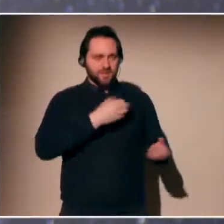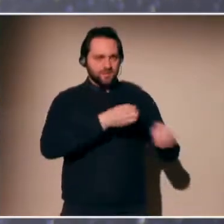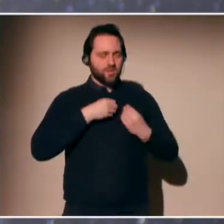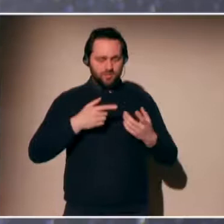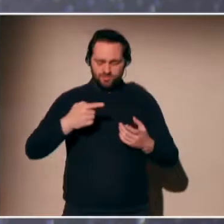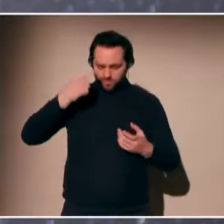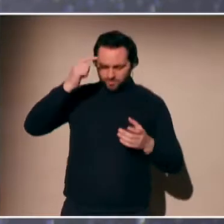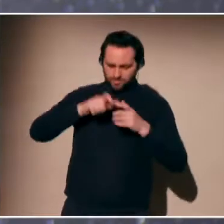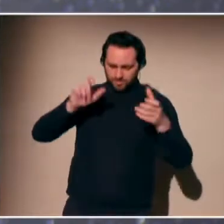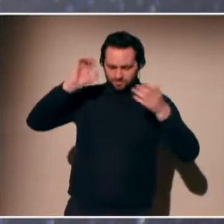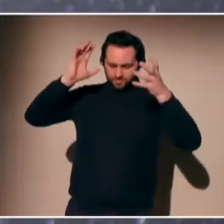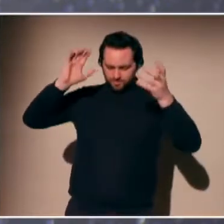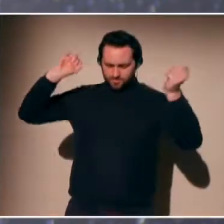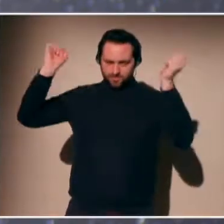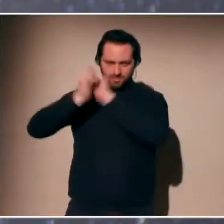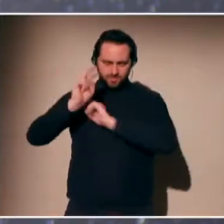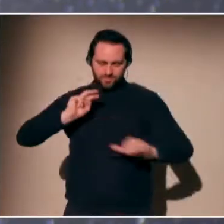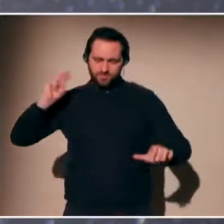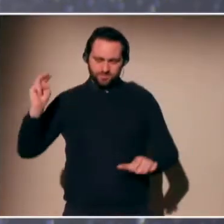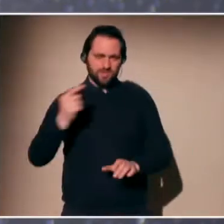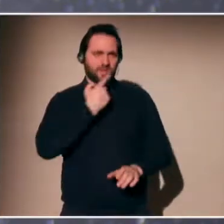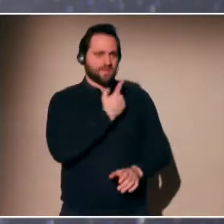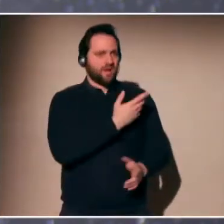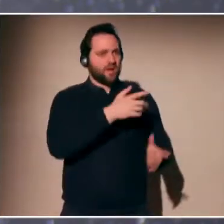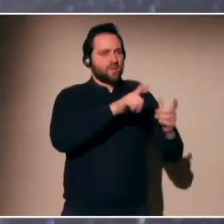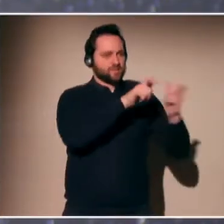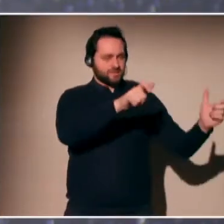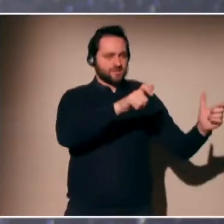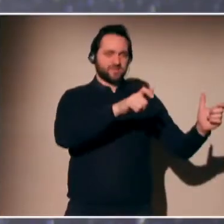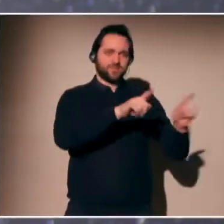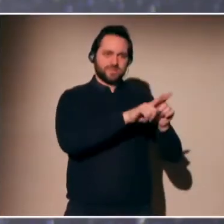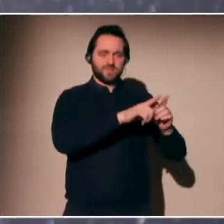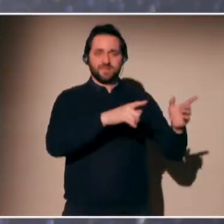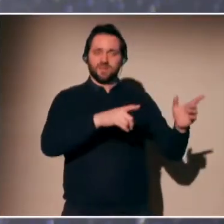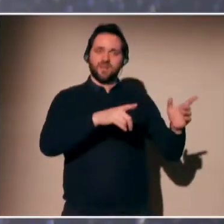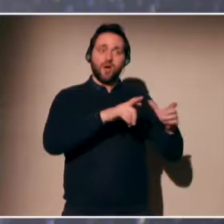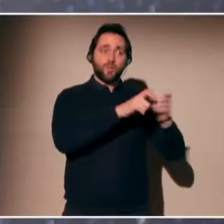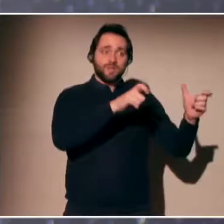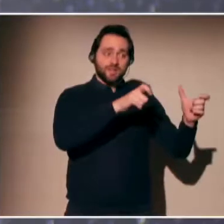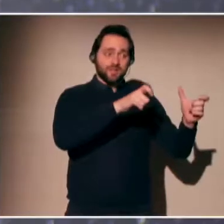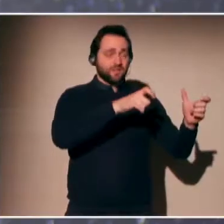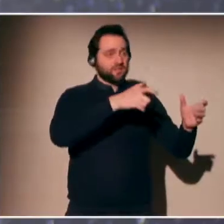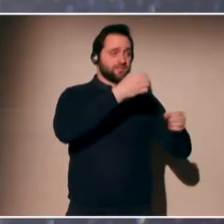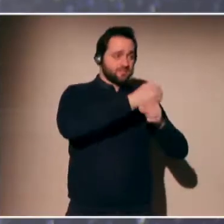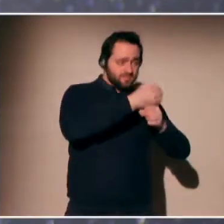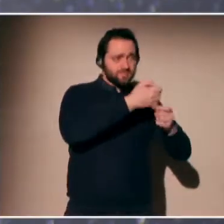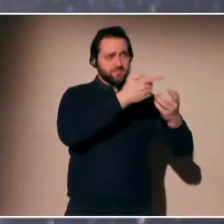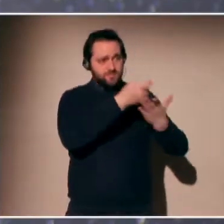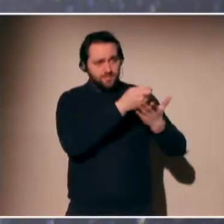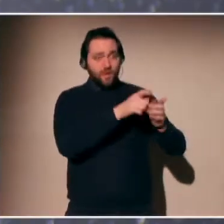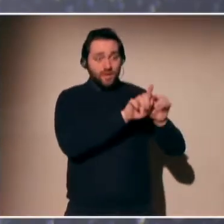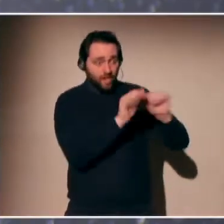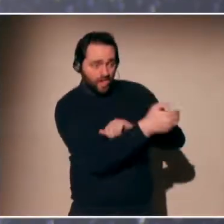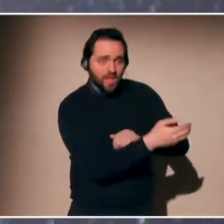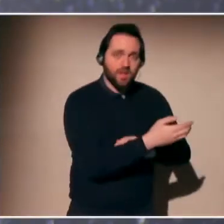ways of conducting business. And we're thinking about businesses playing a very important role in terms of